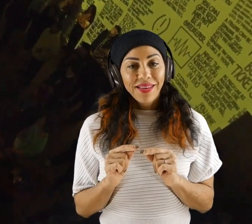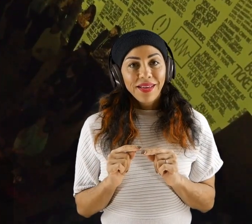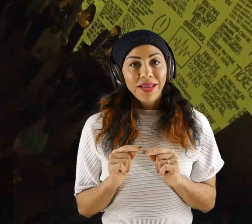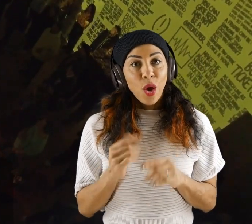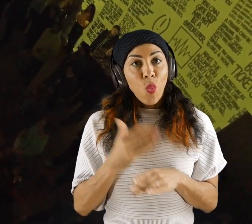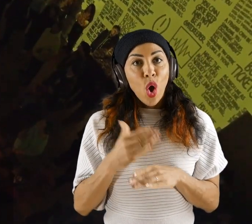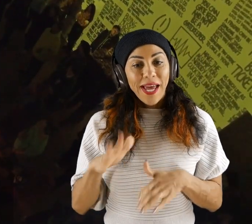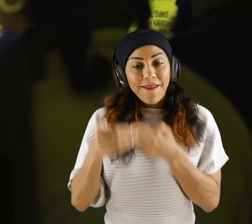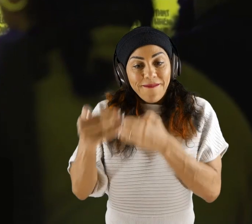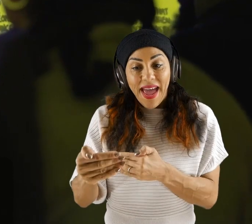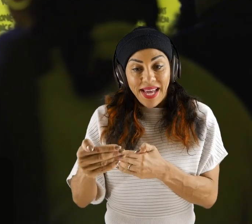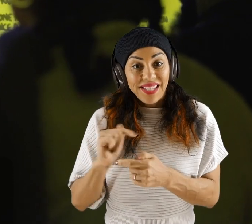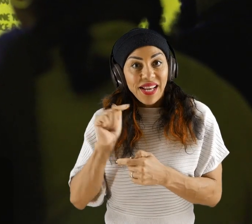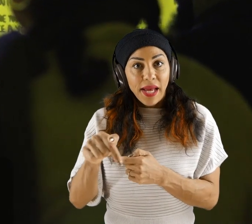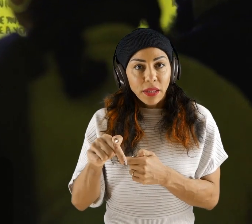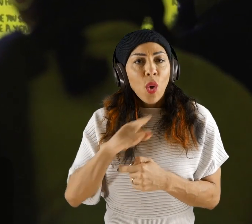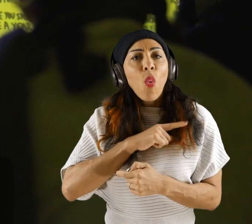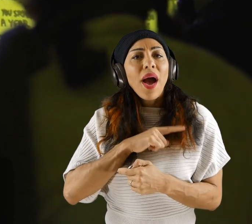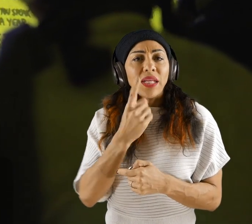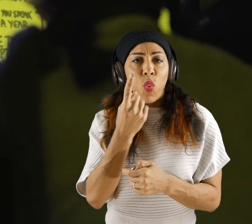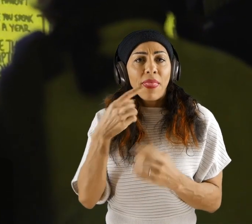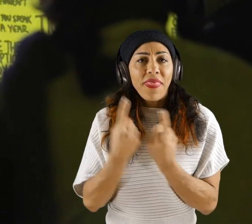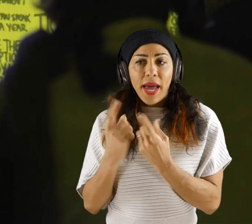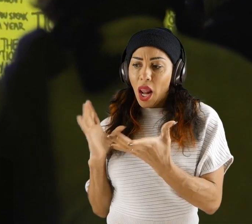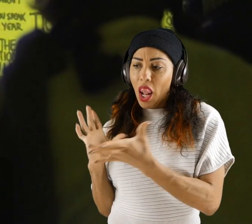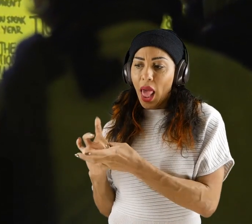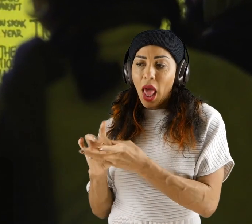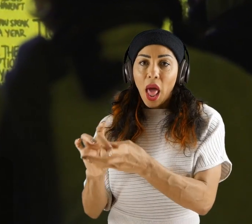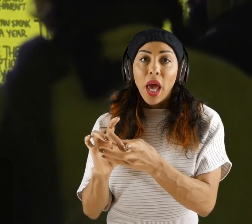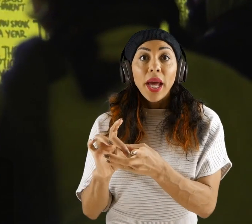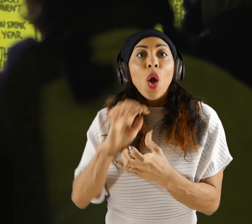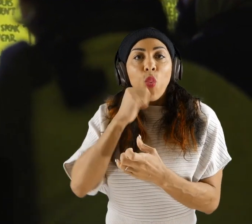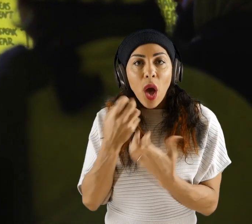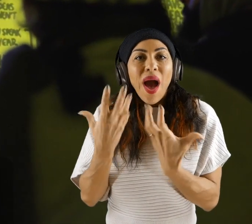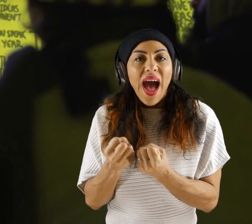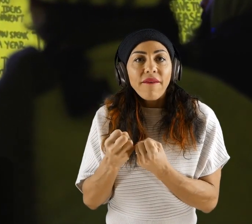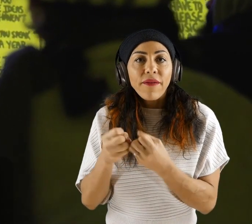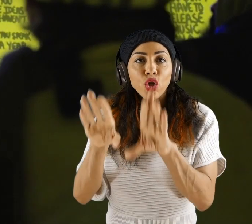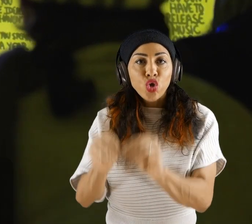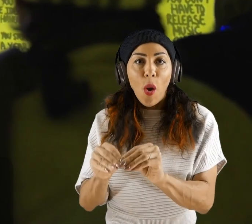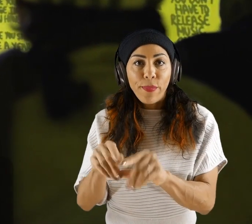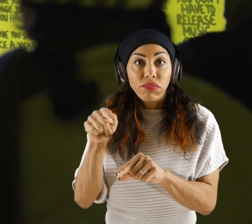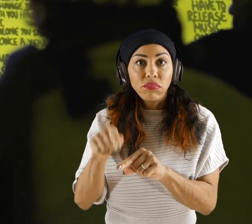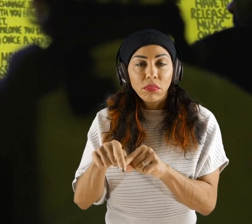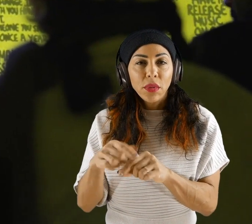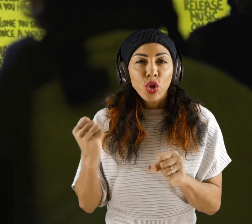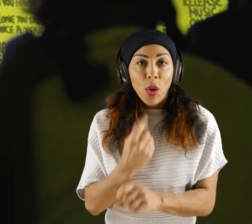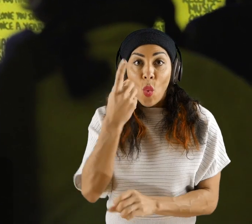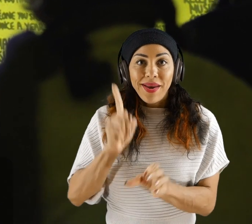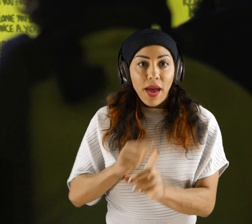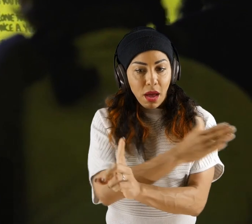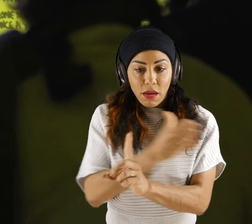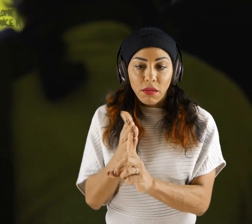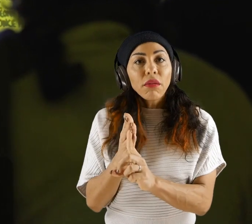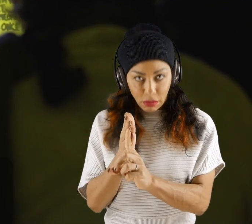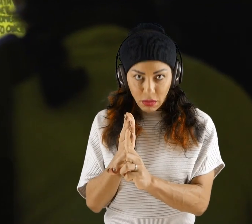it collectively is one thing, is it will stop. I will do it for 1 year. I'm going to kind of push